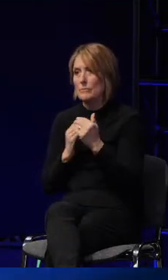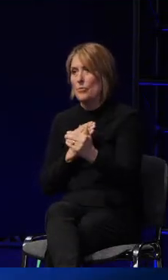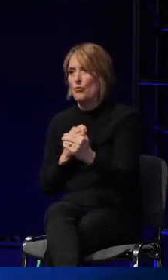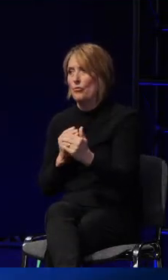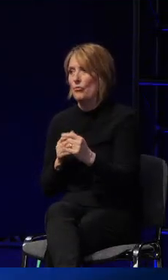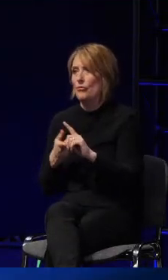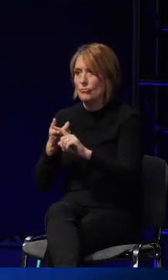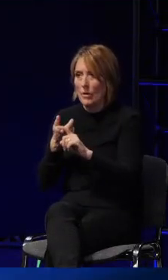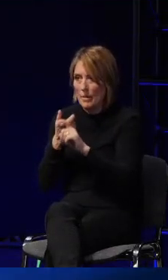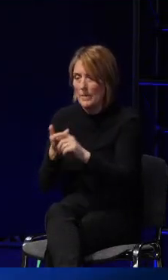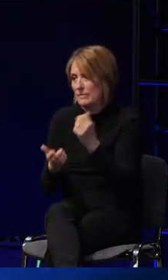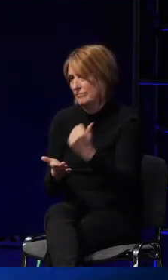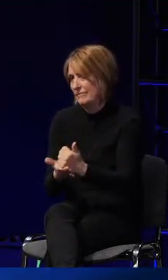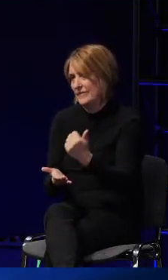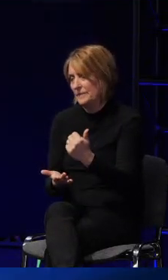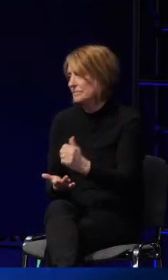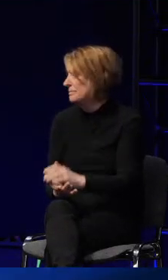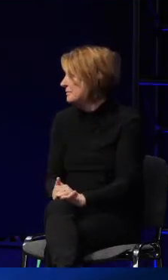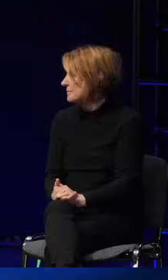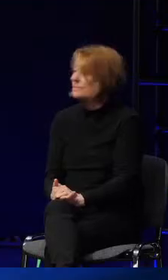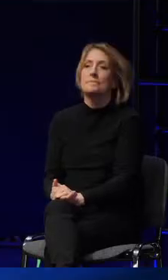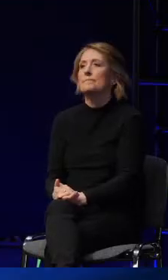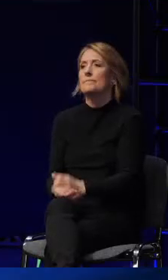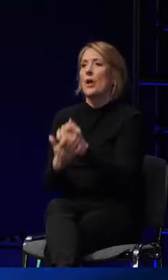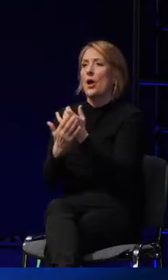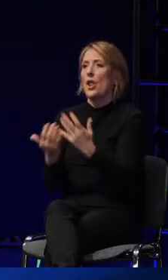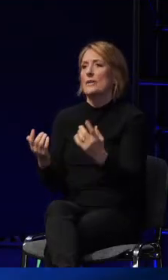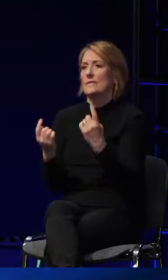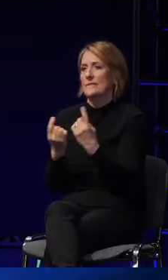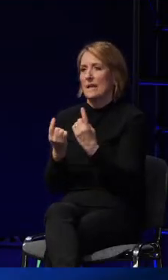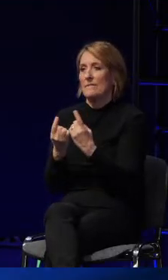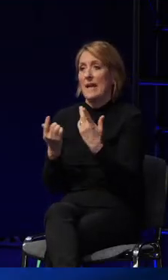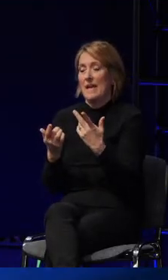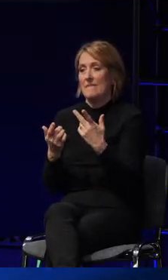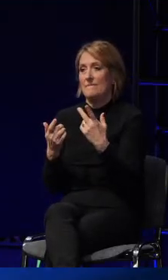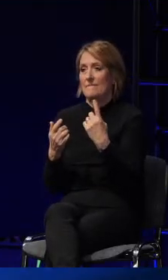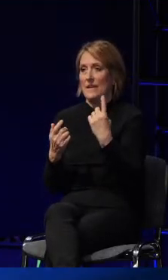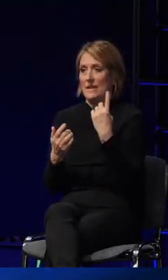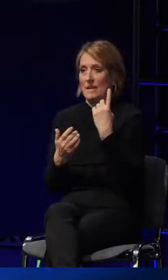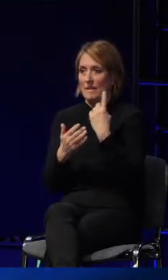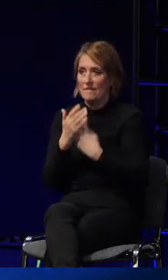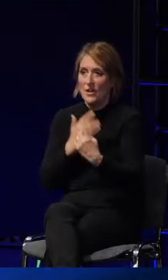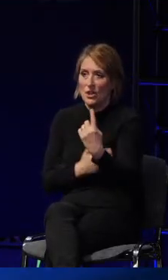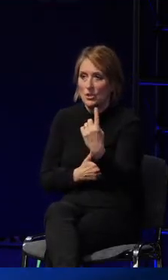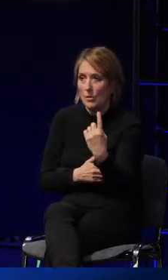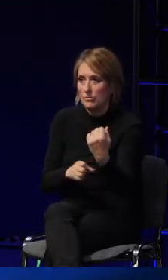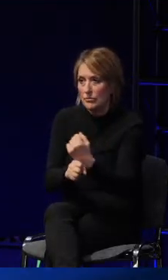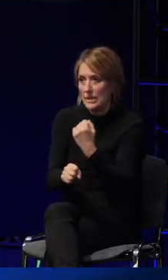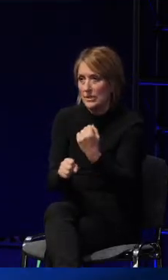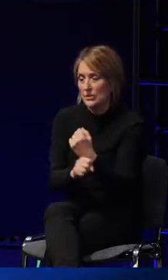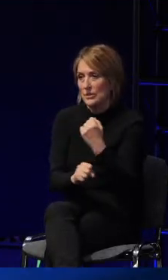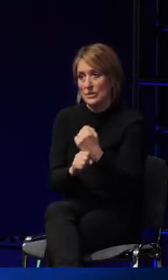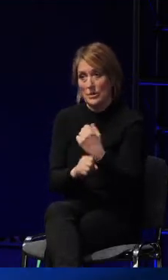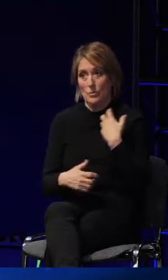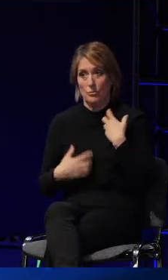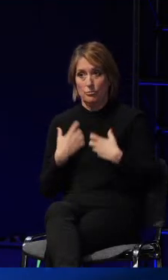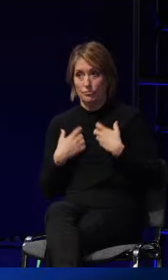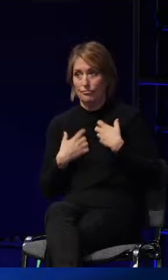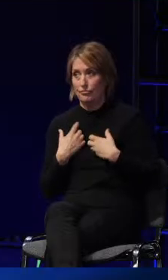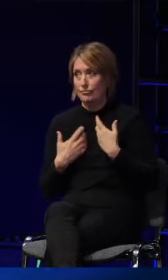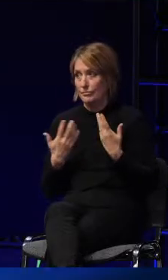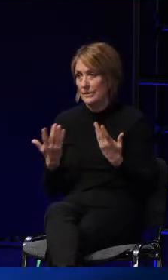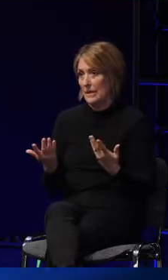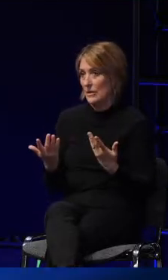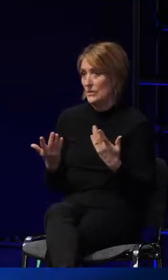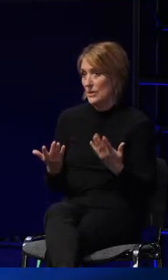really great. Is a lot of stuff now has virtual production. Like, I'm excited for that industry